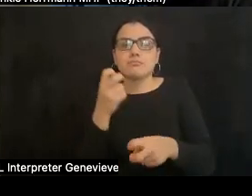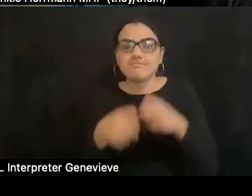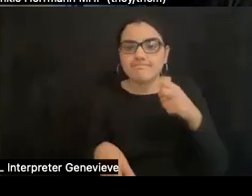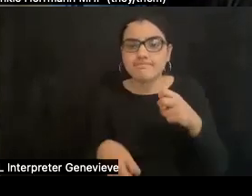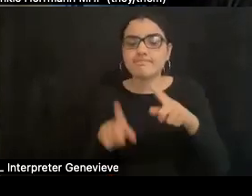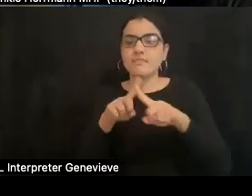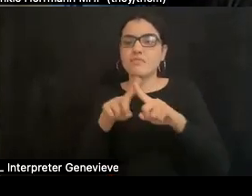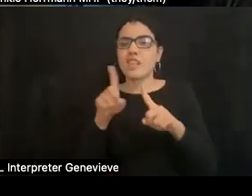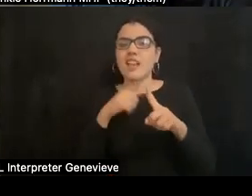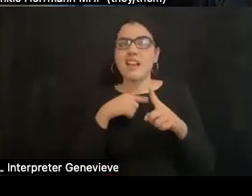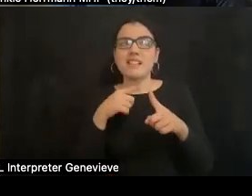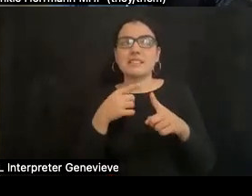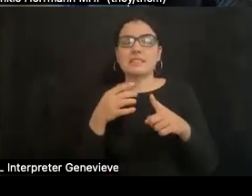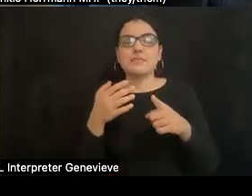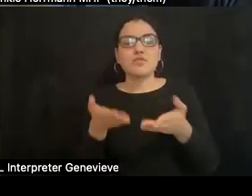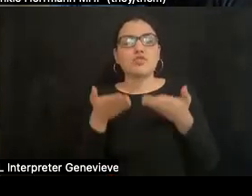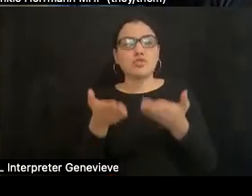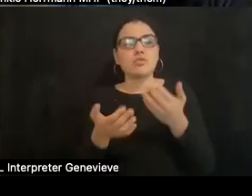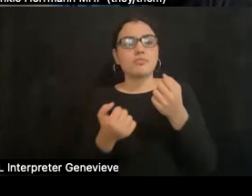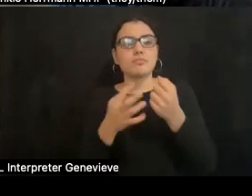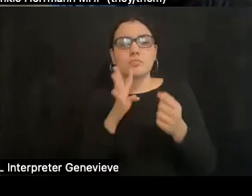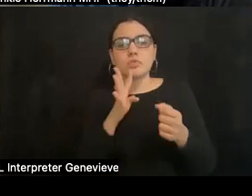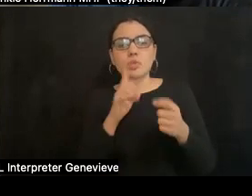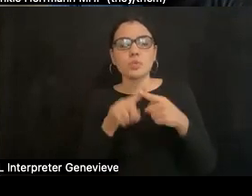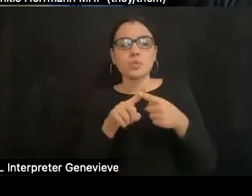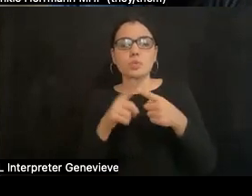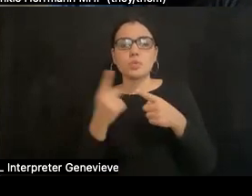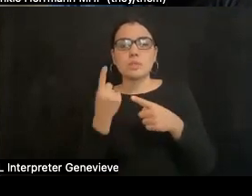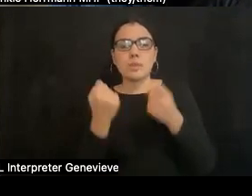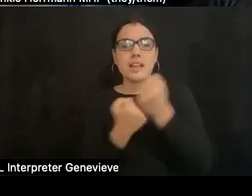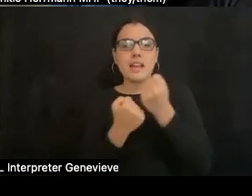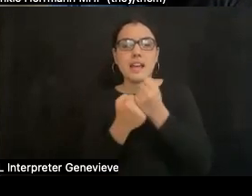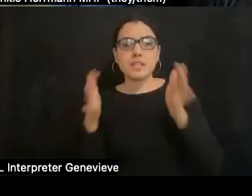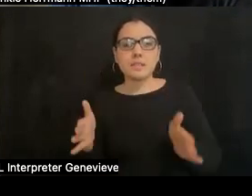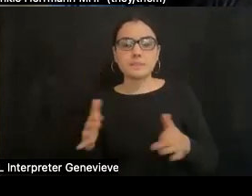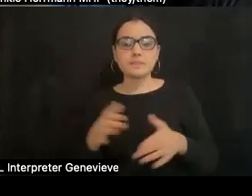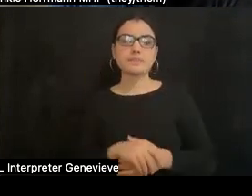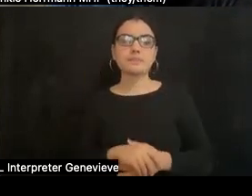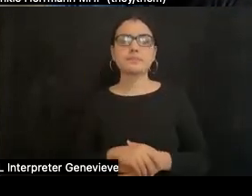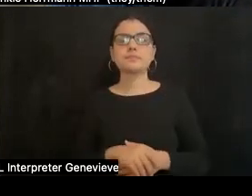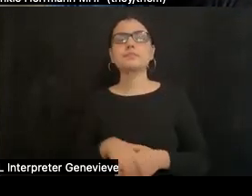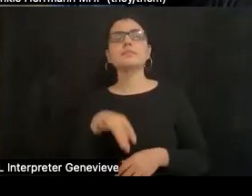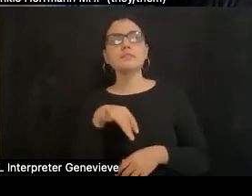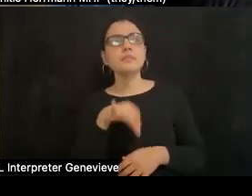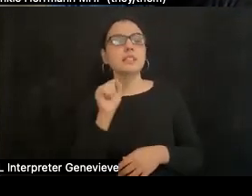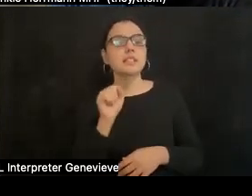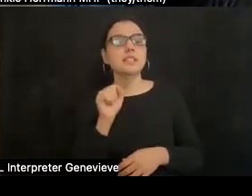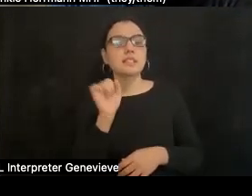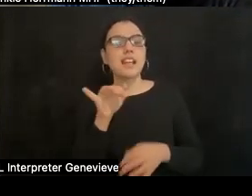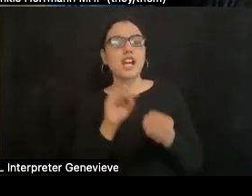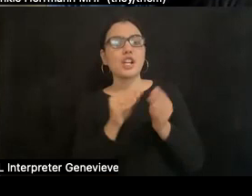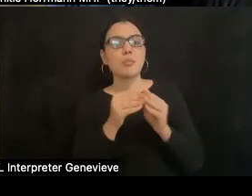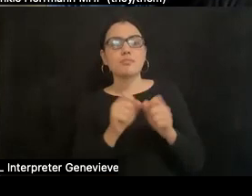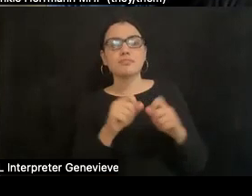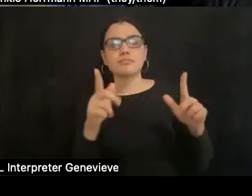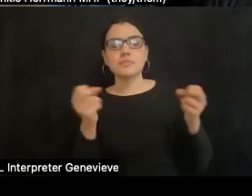of more situation-specific details. For sure. Yeah. Yes. And I did the numbers up on the slides,